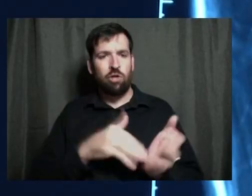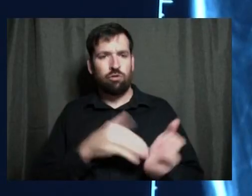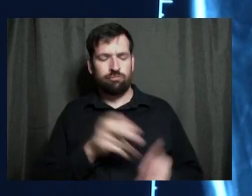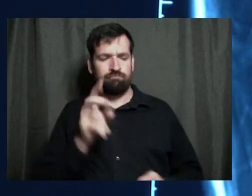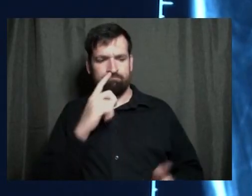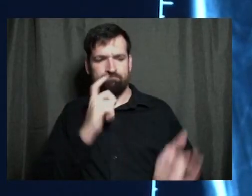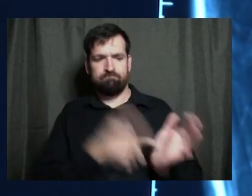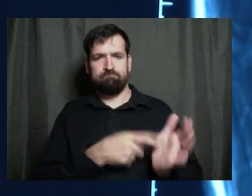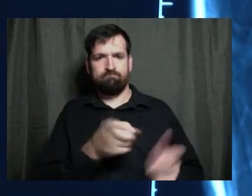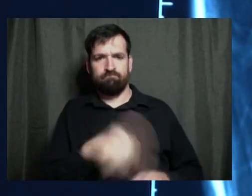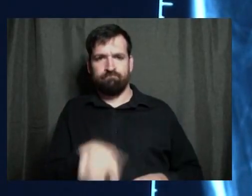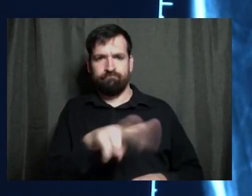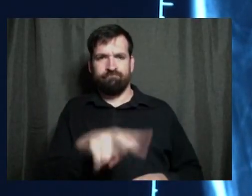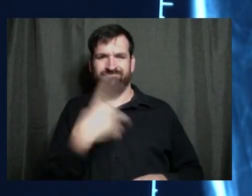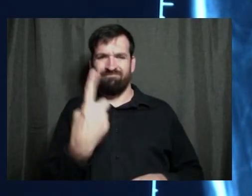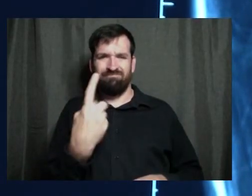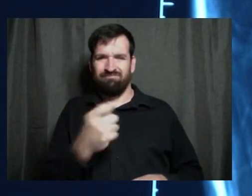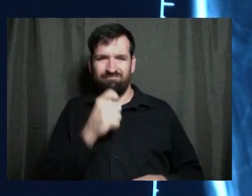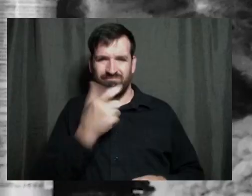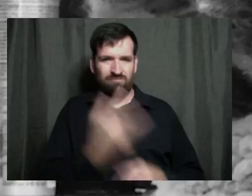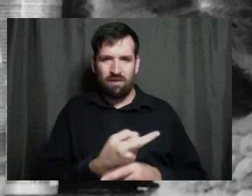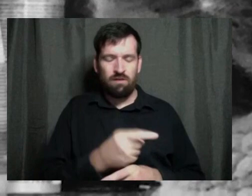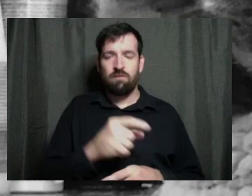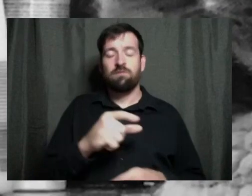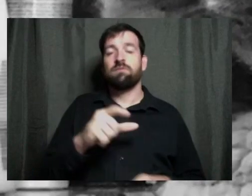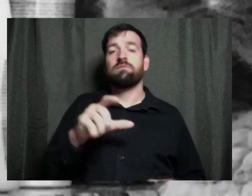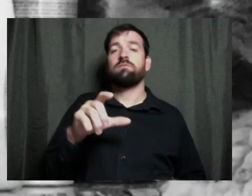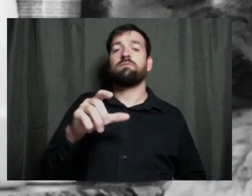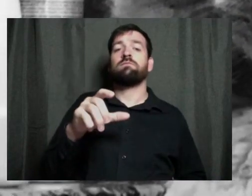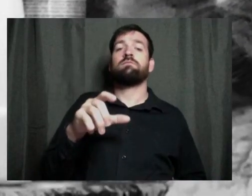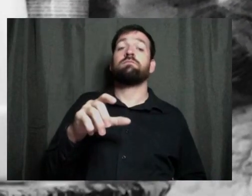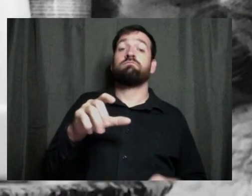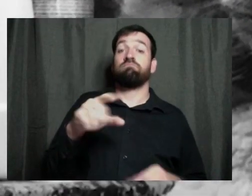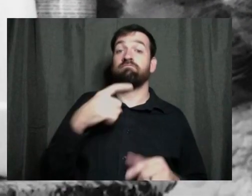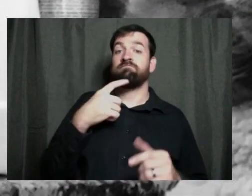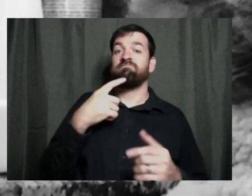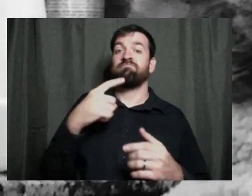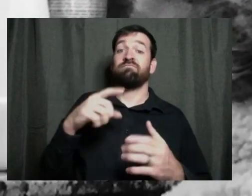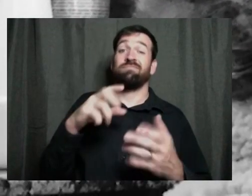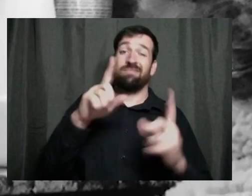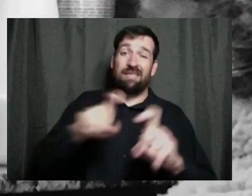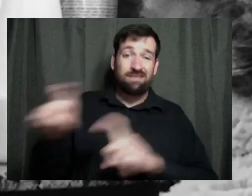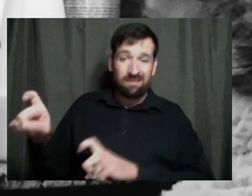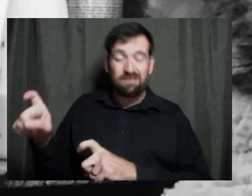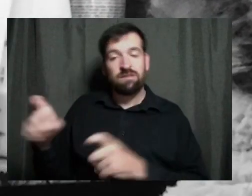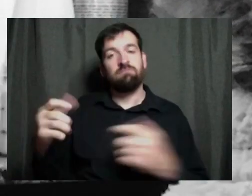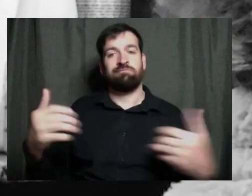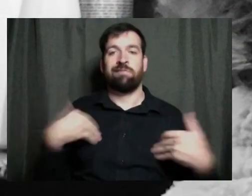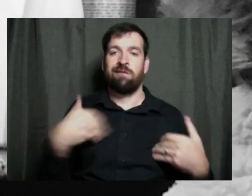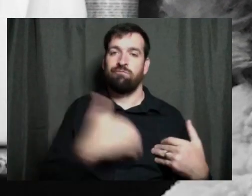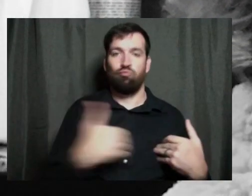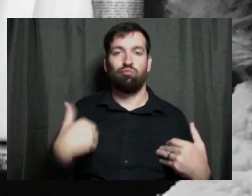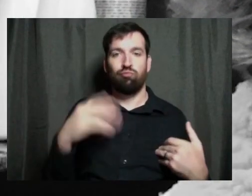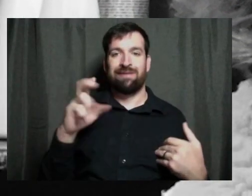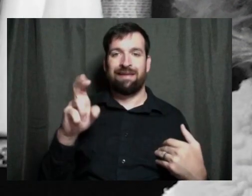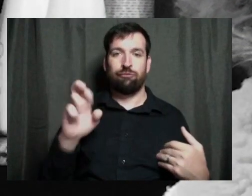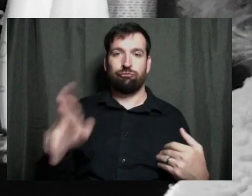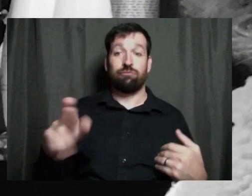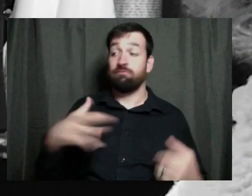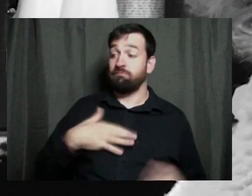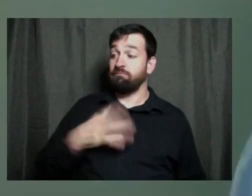A sonogram and a biopsy later revealed Lori had breast cancer. For me, my personal